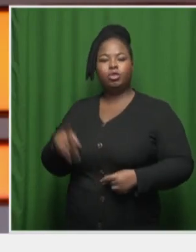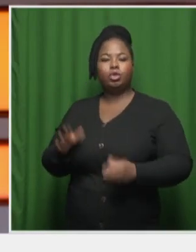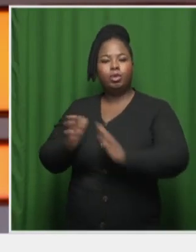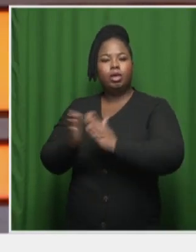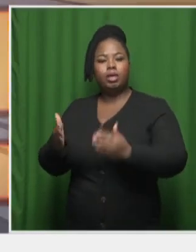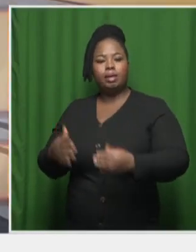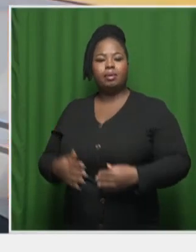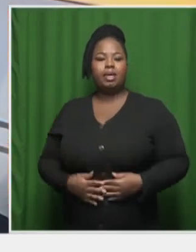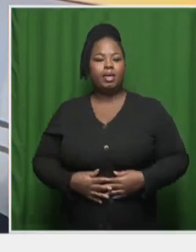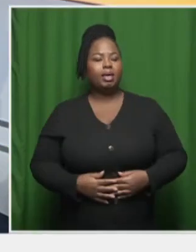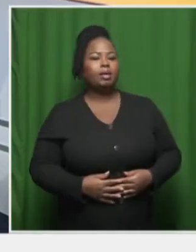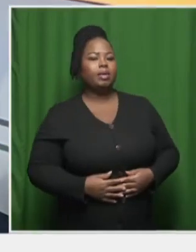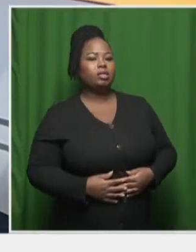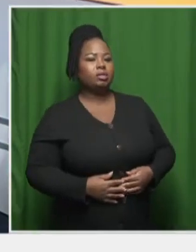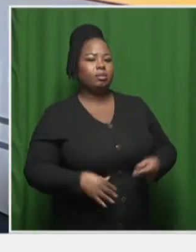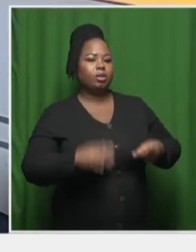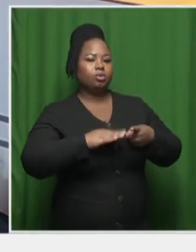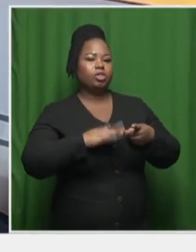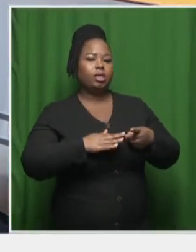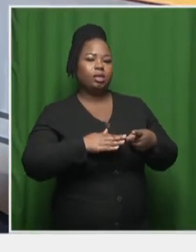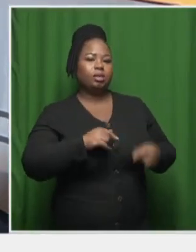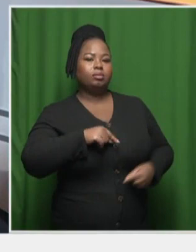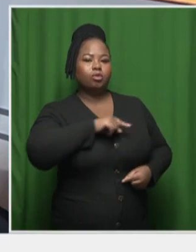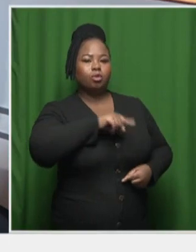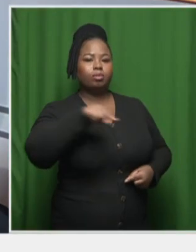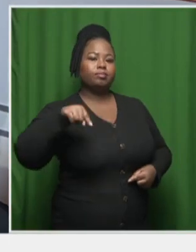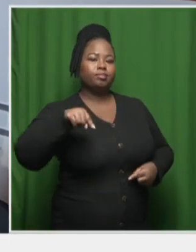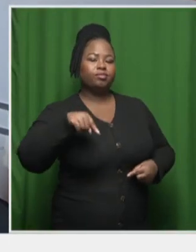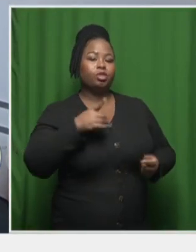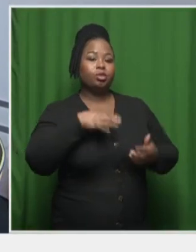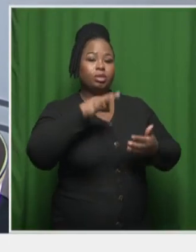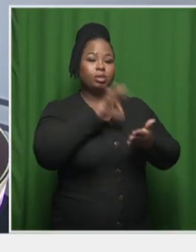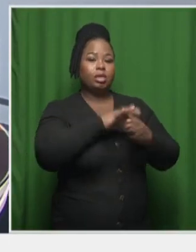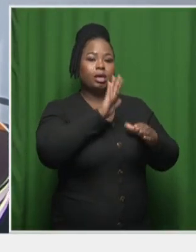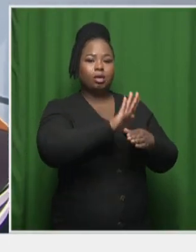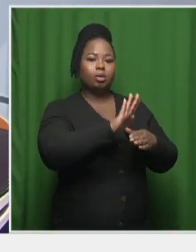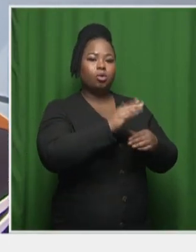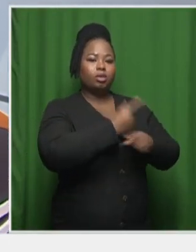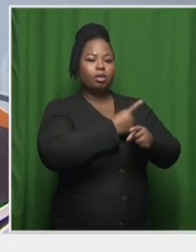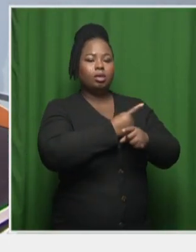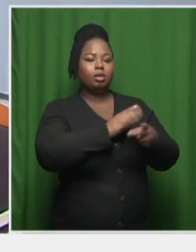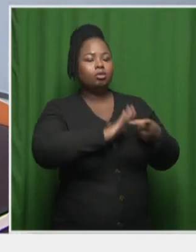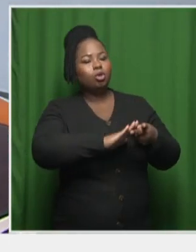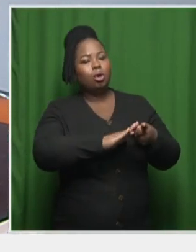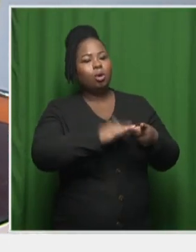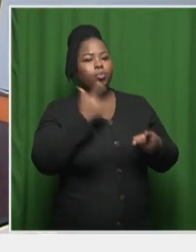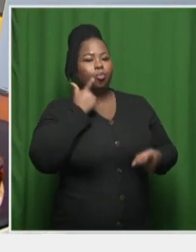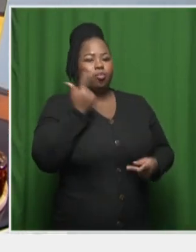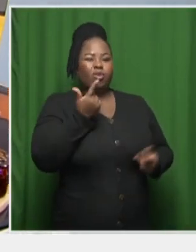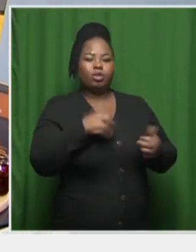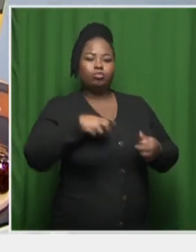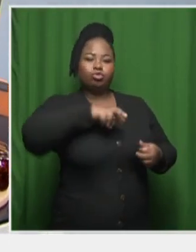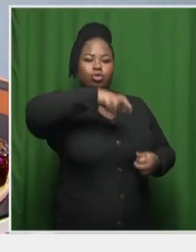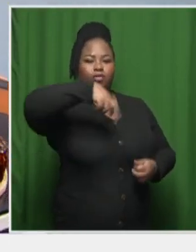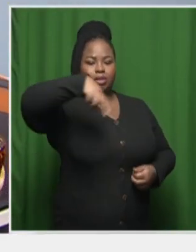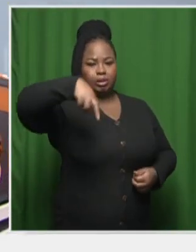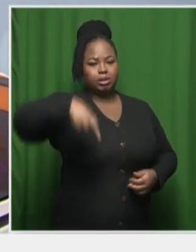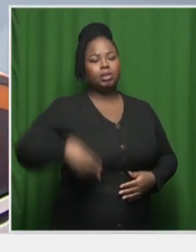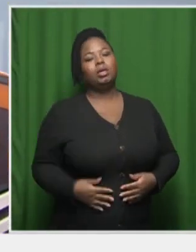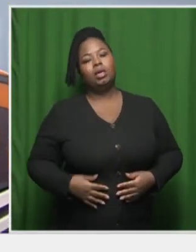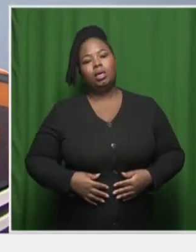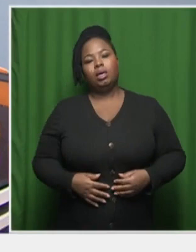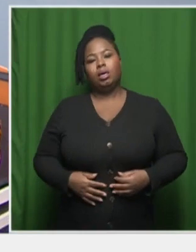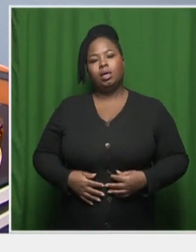And what did that experience do for you finding your signature taste, those signature dishes, all those travels? Traveling.